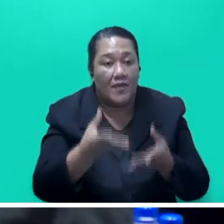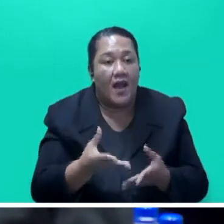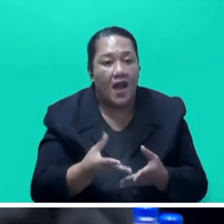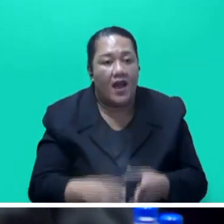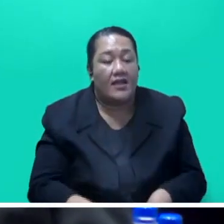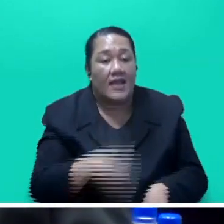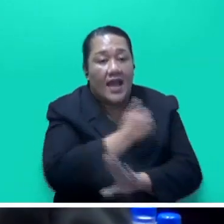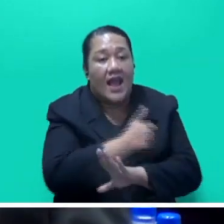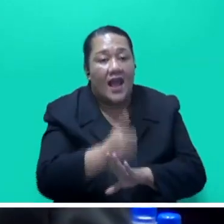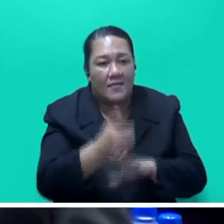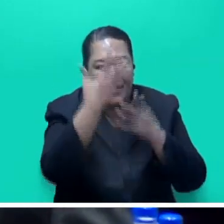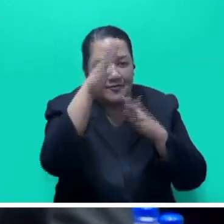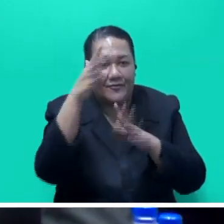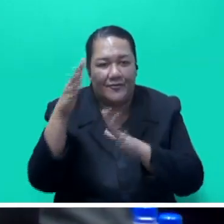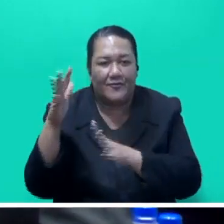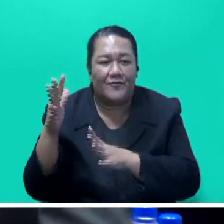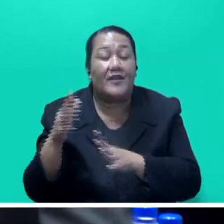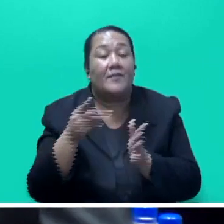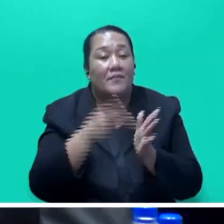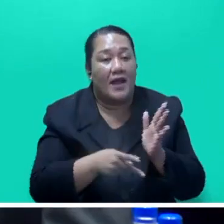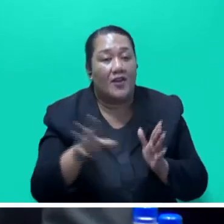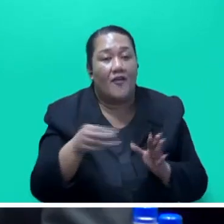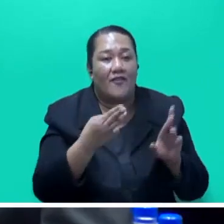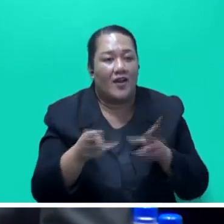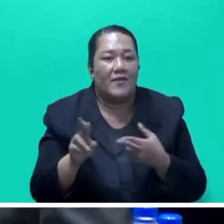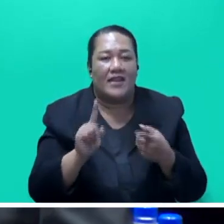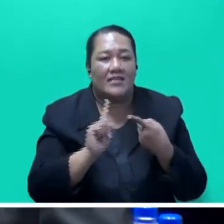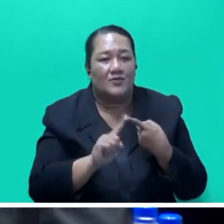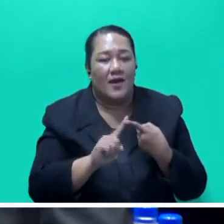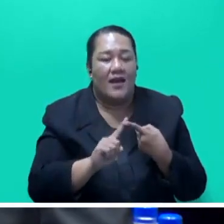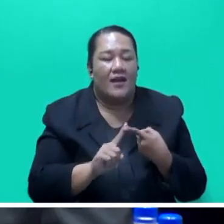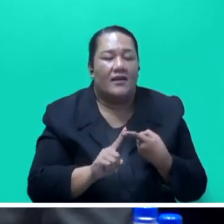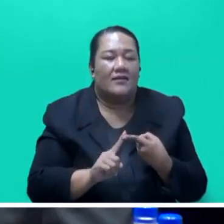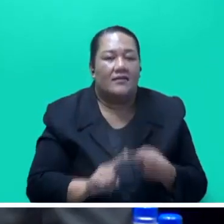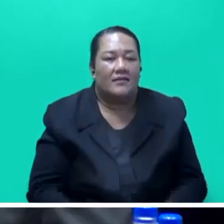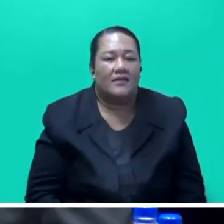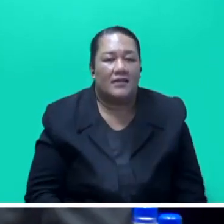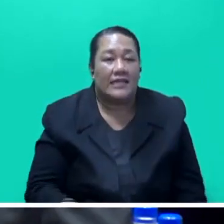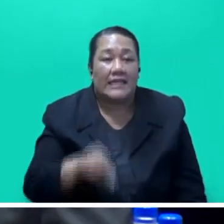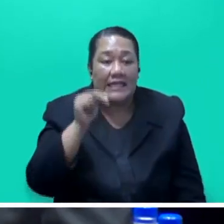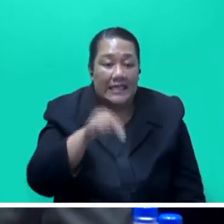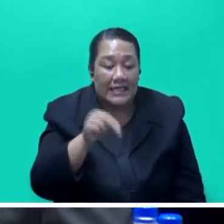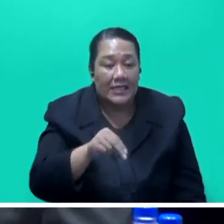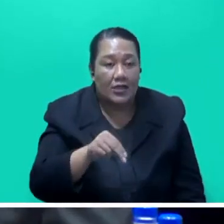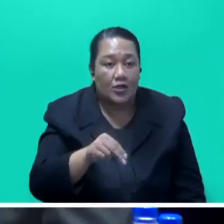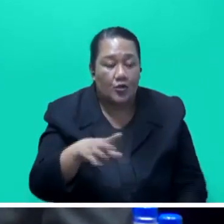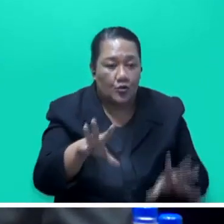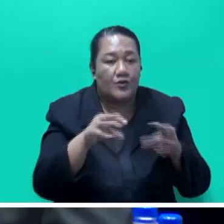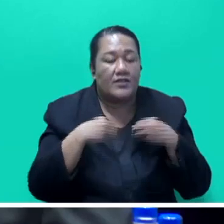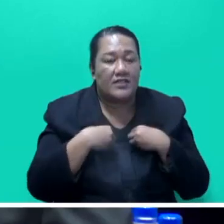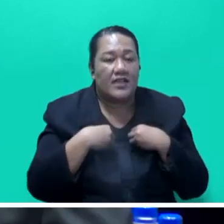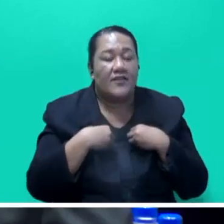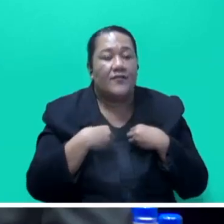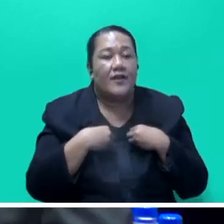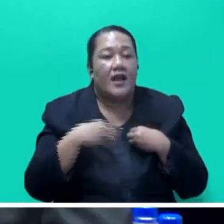acknowledges, as part of the recommendation 1, the need to obtain a quality draft financial statement on a